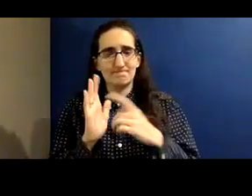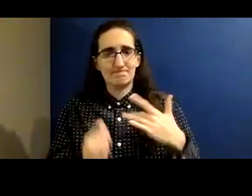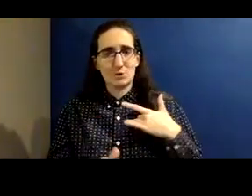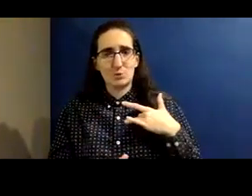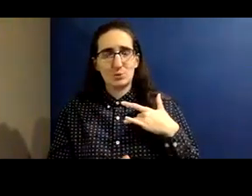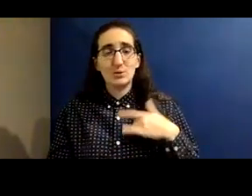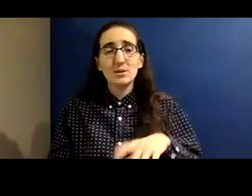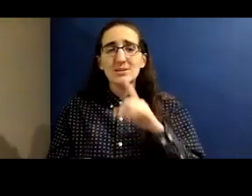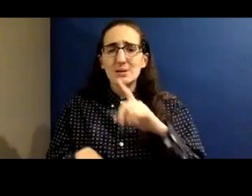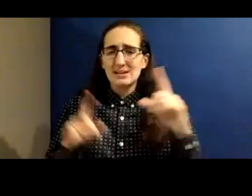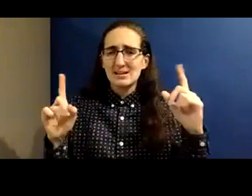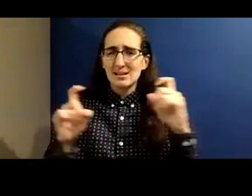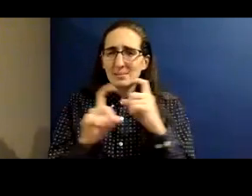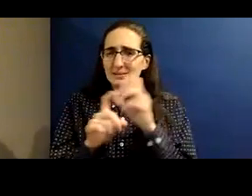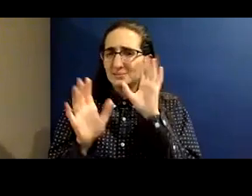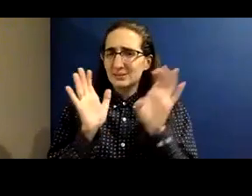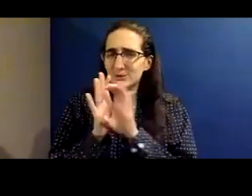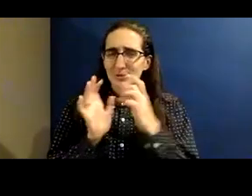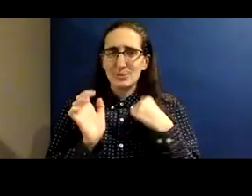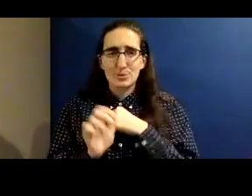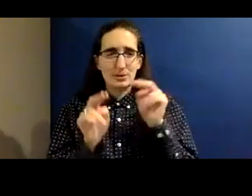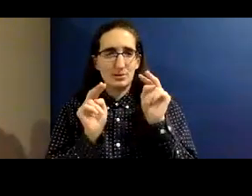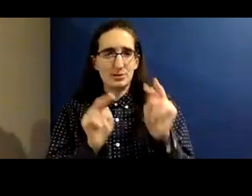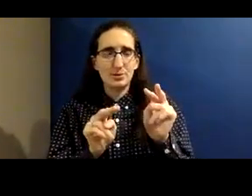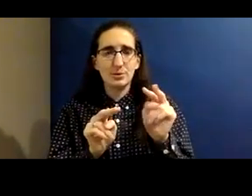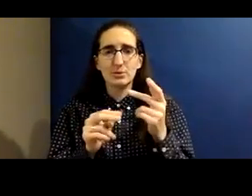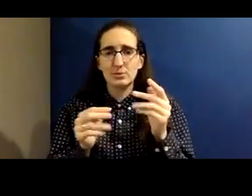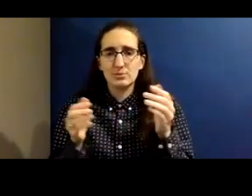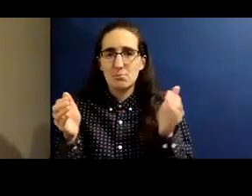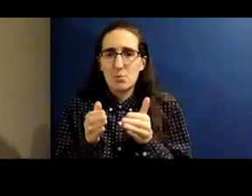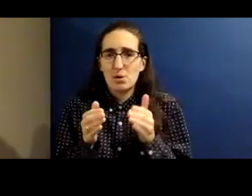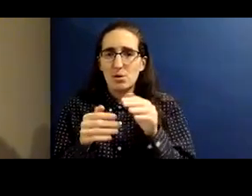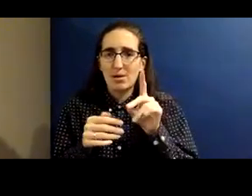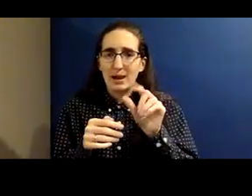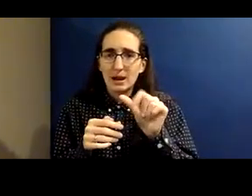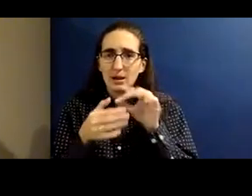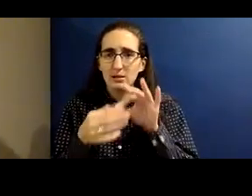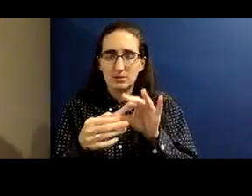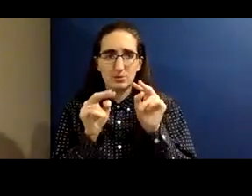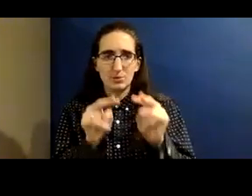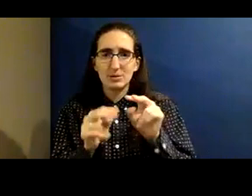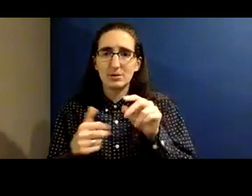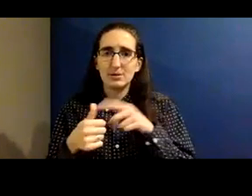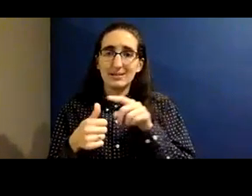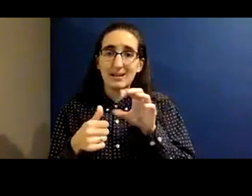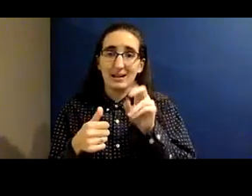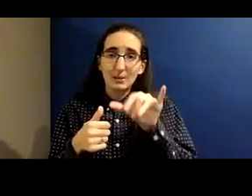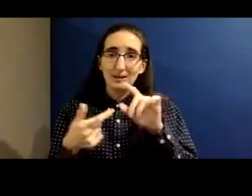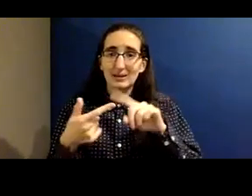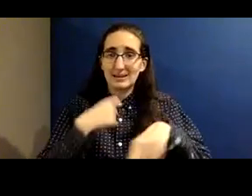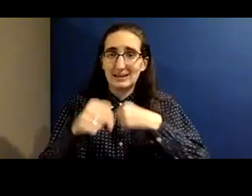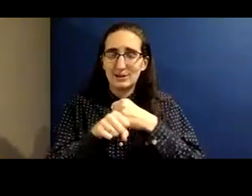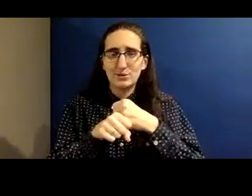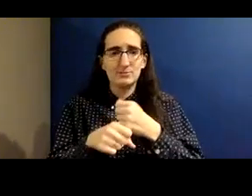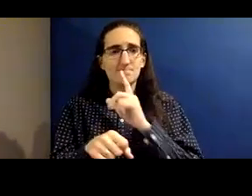And in a really complex picture, when we look at small data in terms of looking at a county and a year, we have